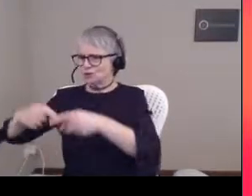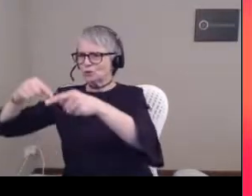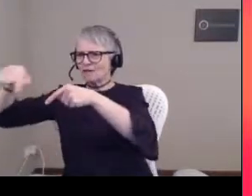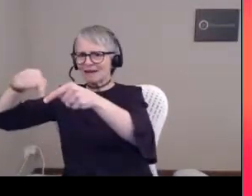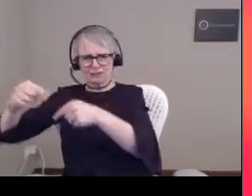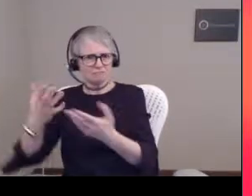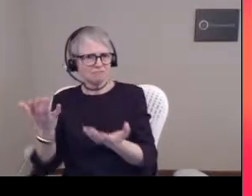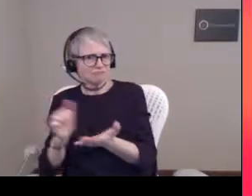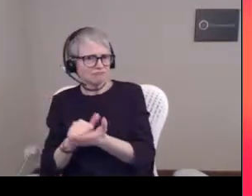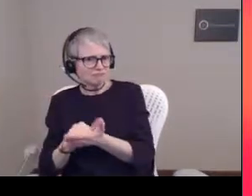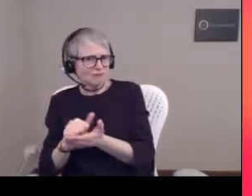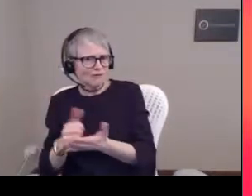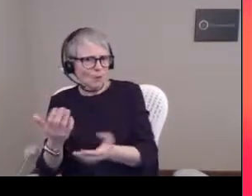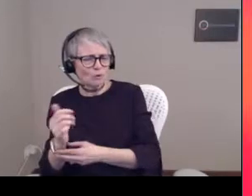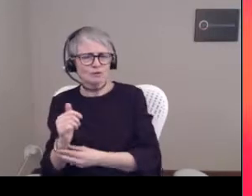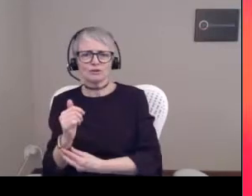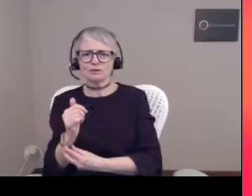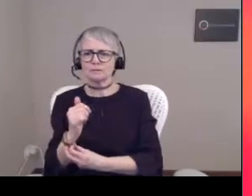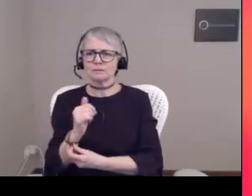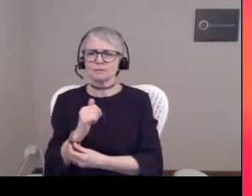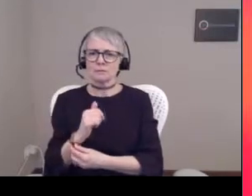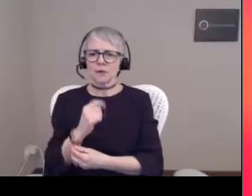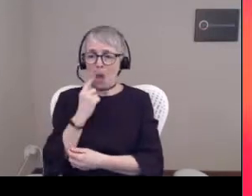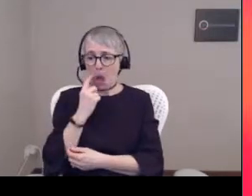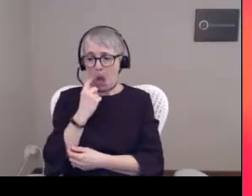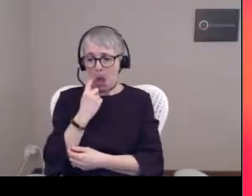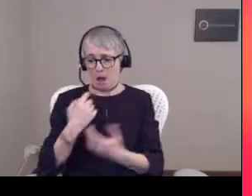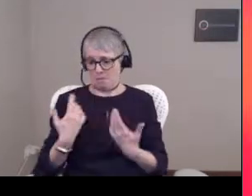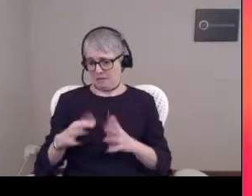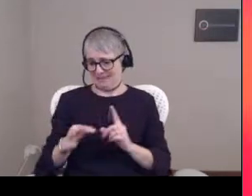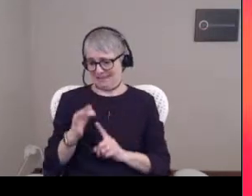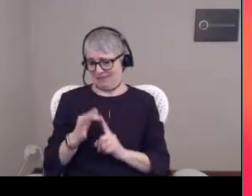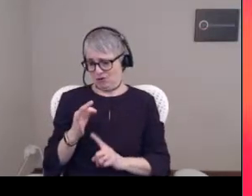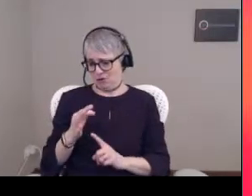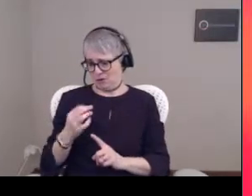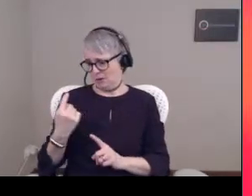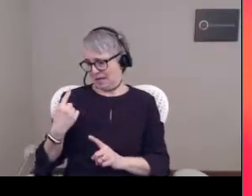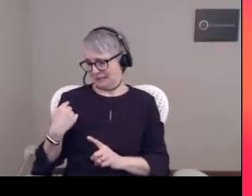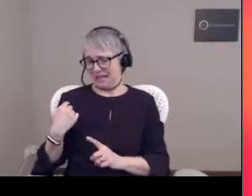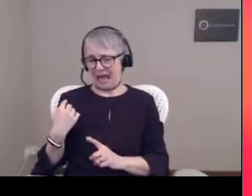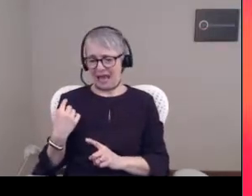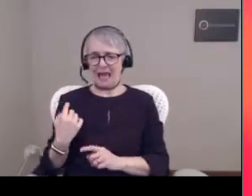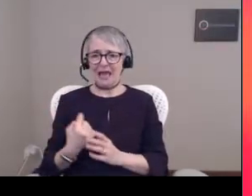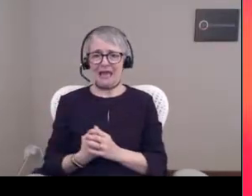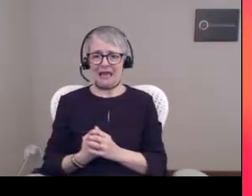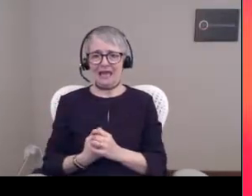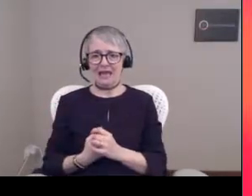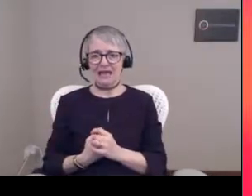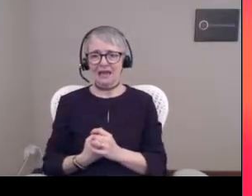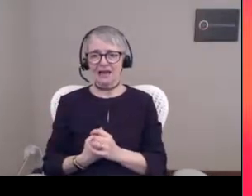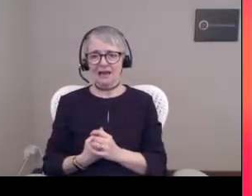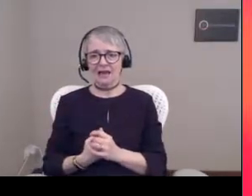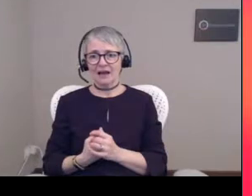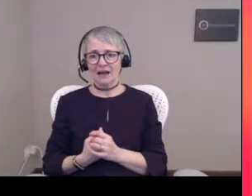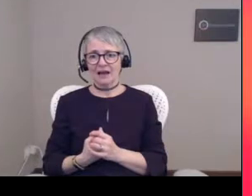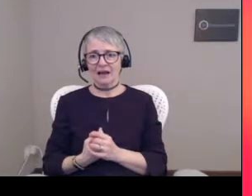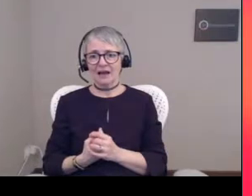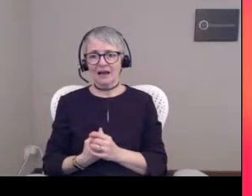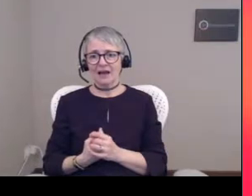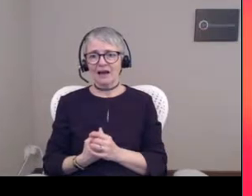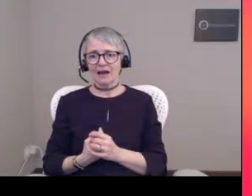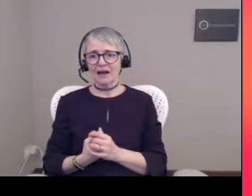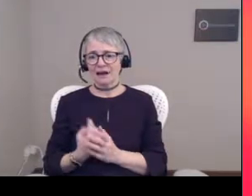interviews for someone called Bat in our commercial world yesterday, started 18 years ago, is now a director of creative partnerships. So I think that kind of